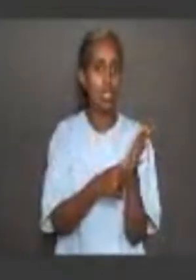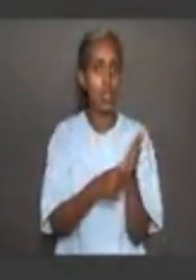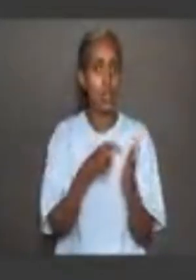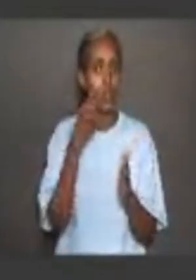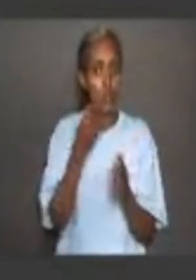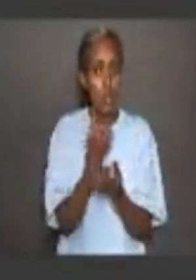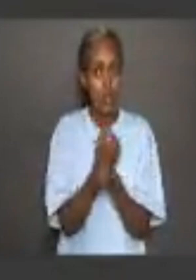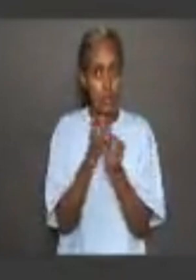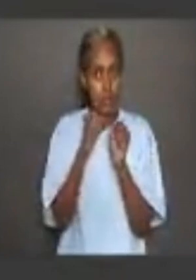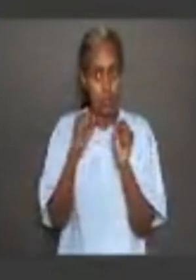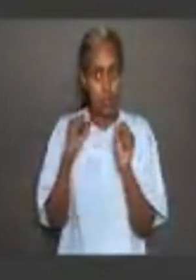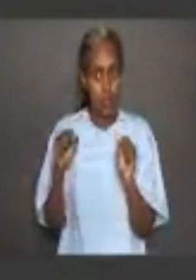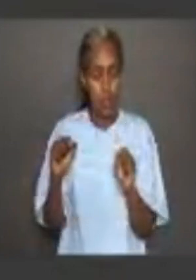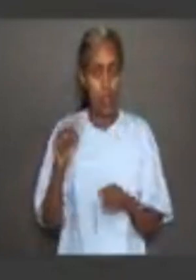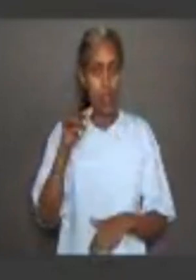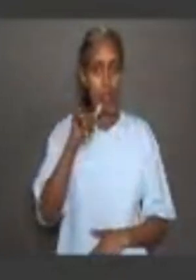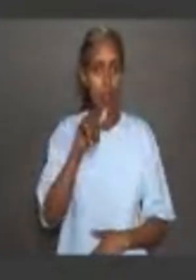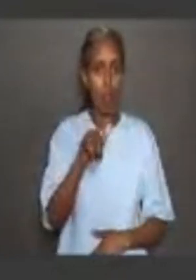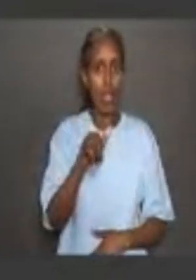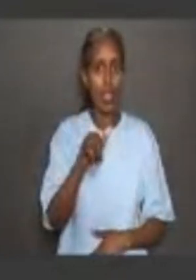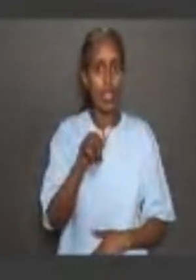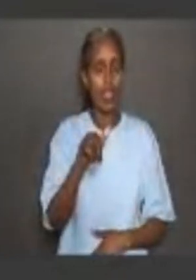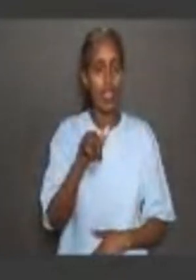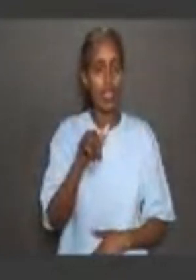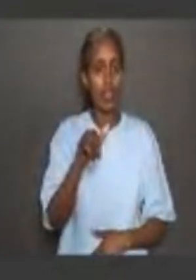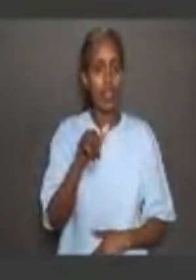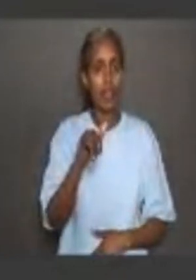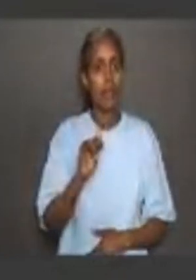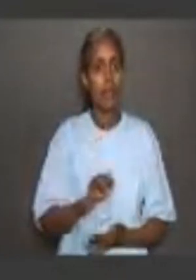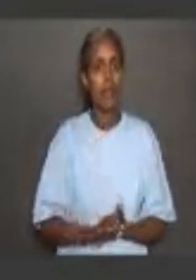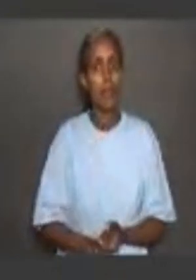we solve them for y, they are